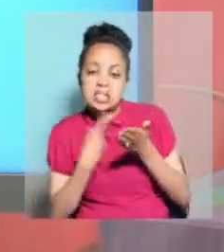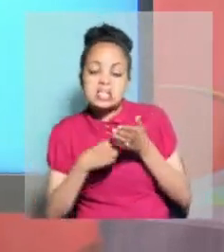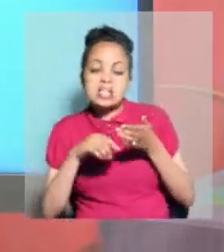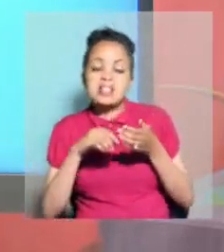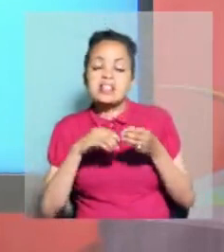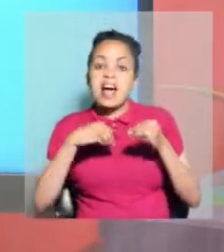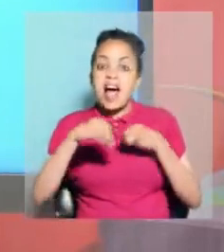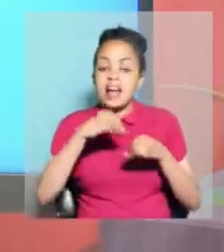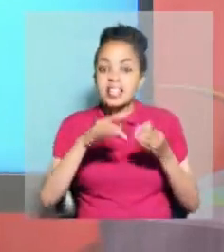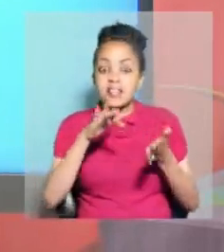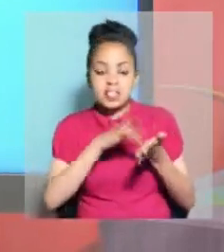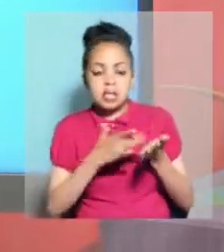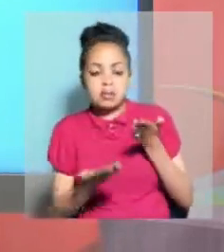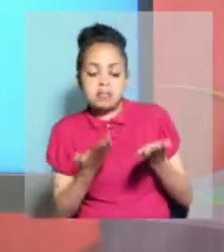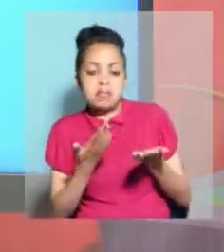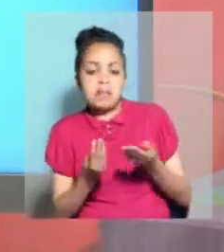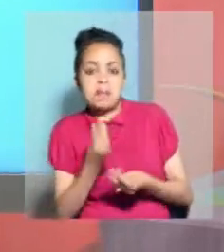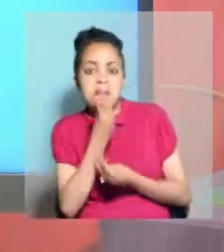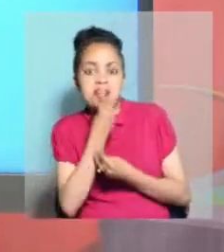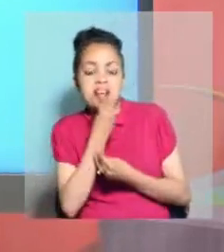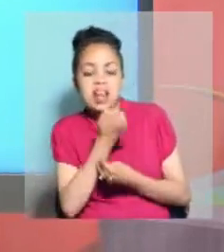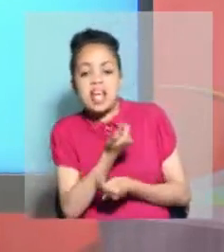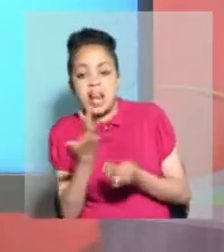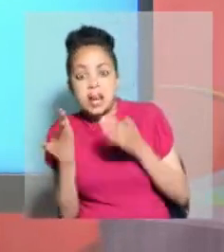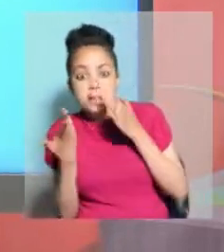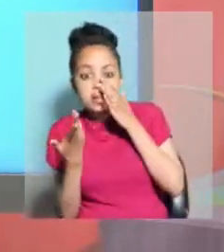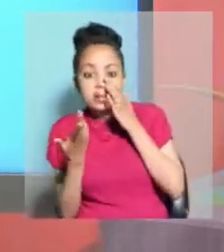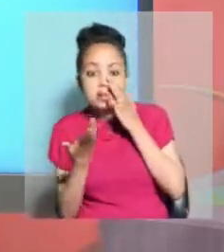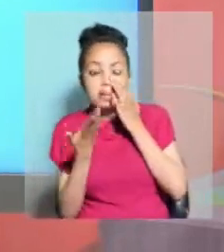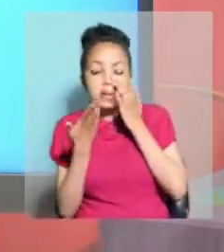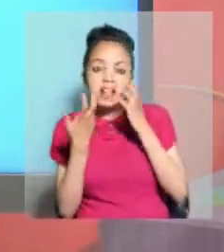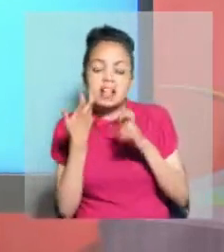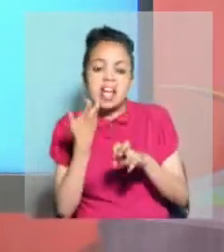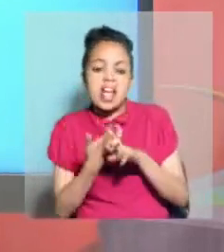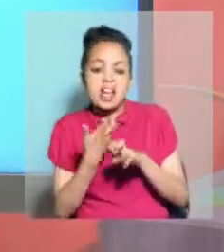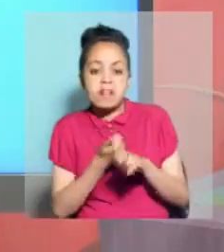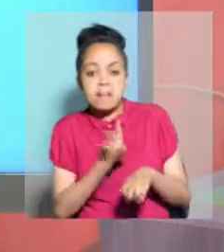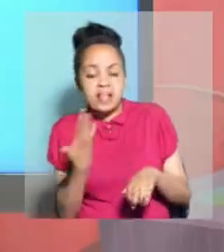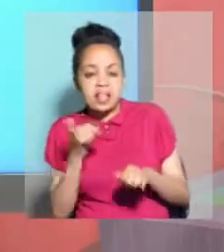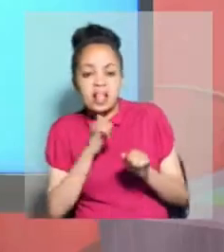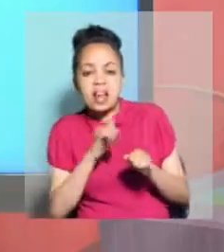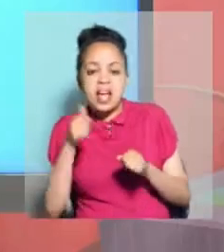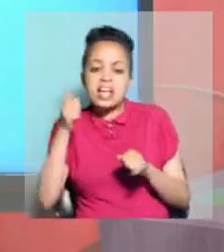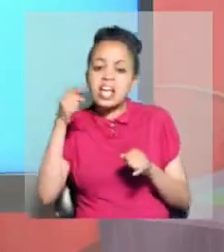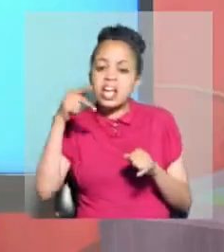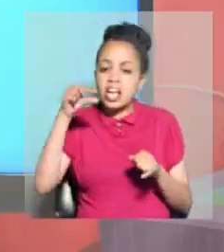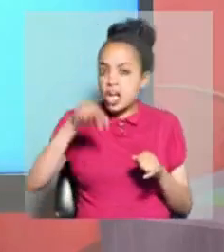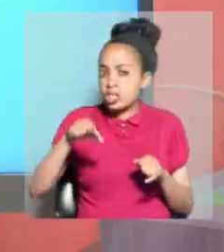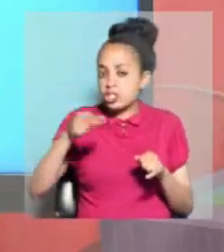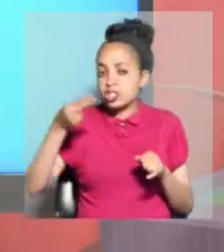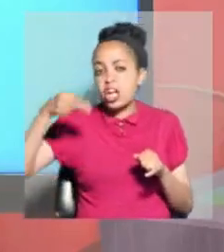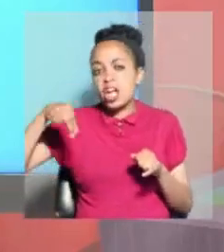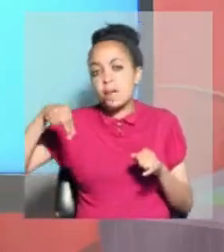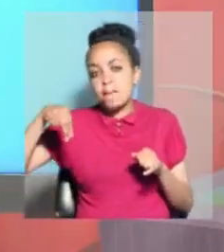active site, when mineral element just like that of heavy metal, just like that of silver, just like that